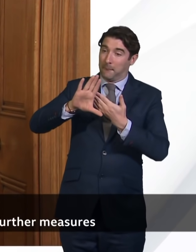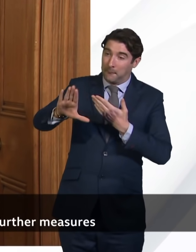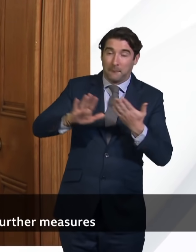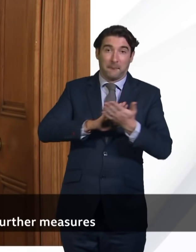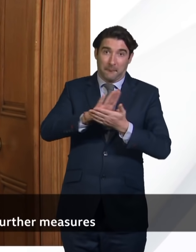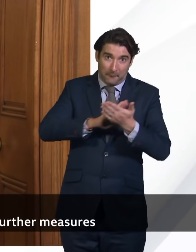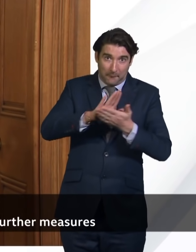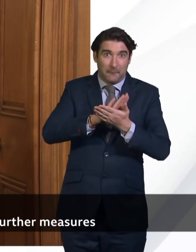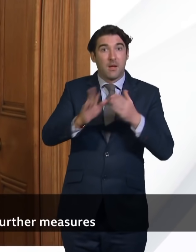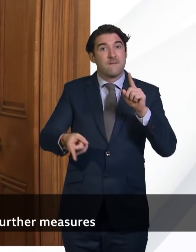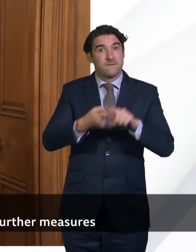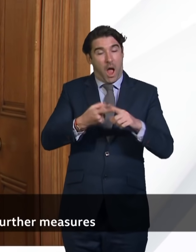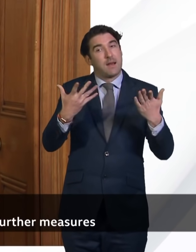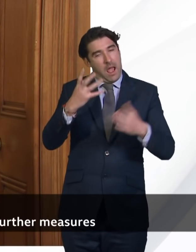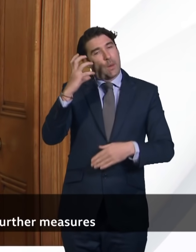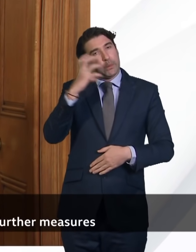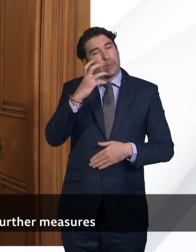be imposed.